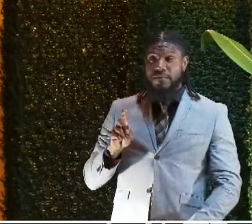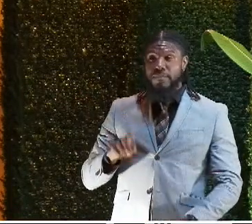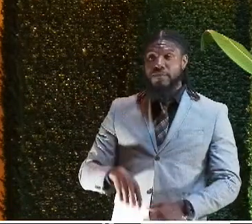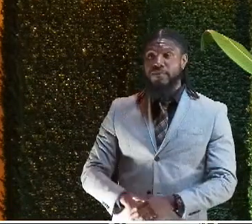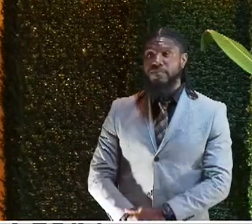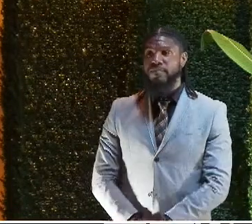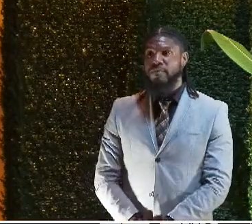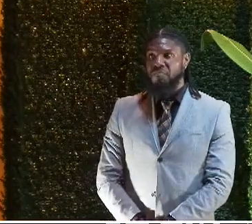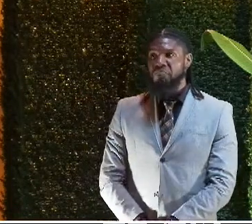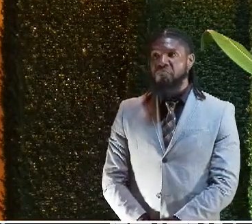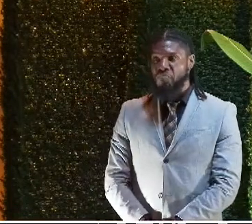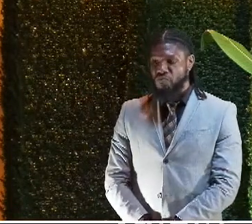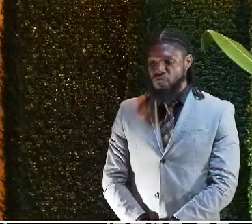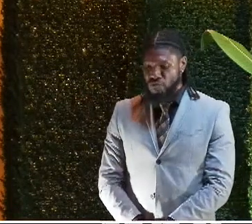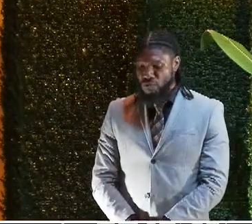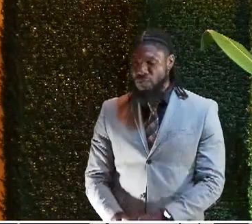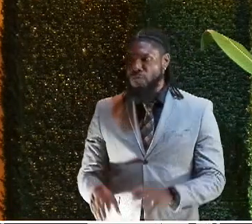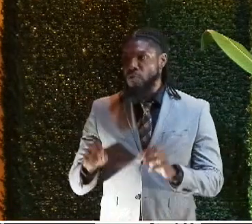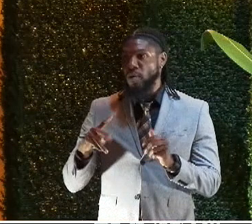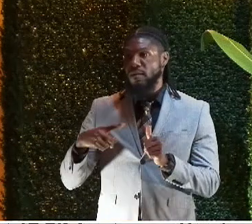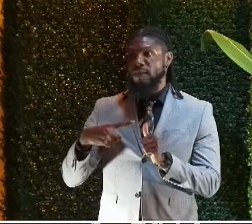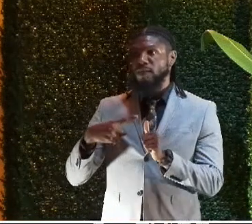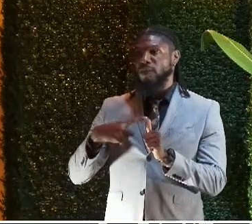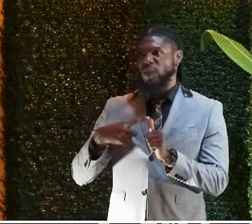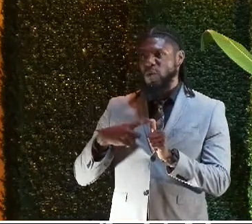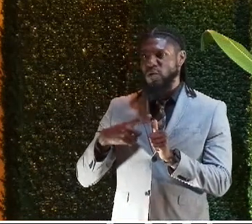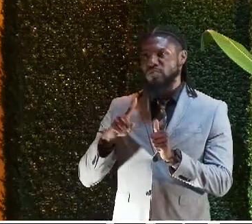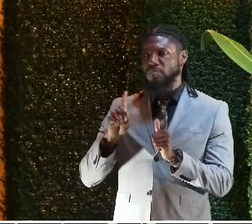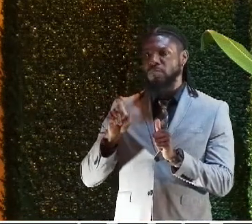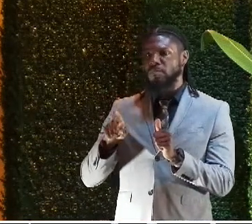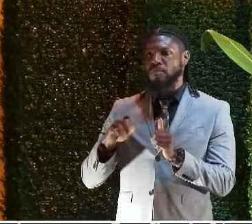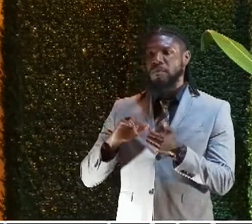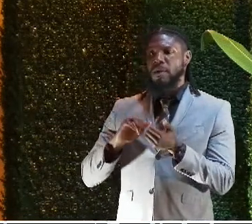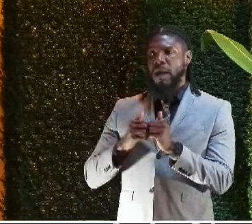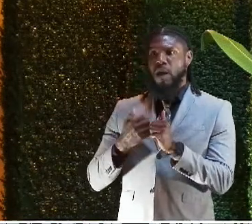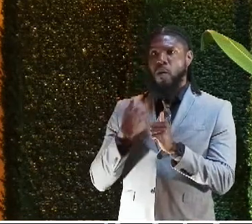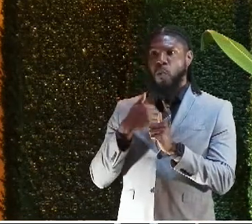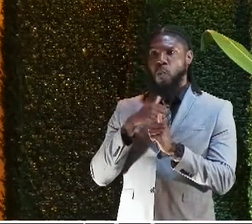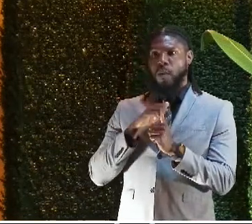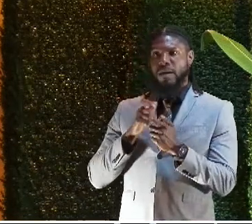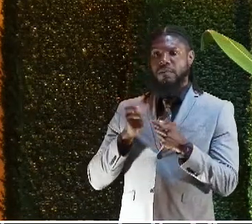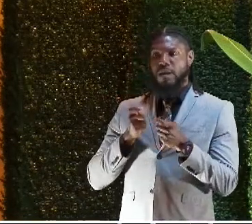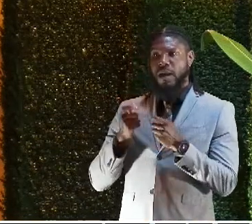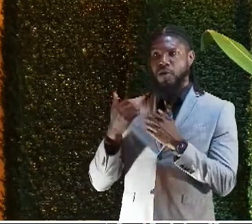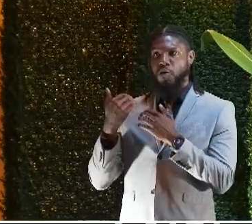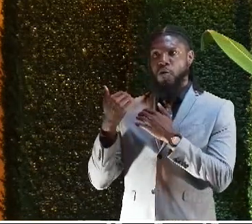Okay, so the first one is, how do we handle accountability when you're the one?